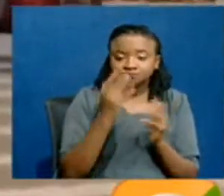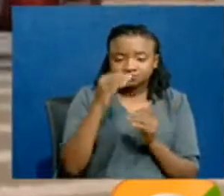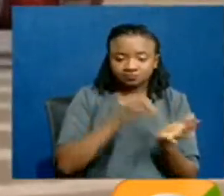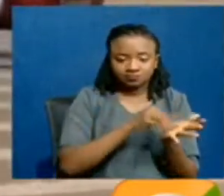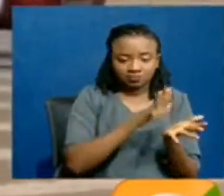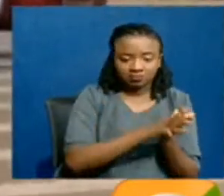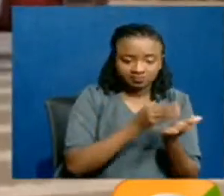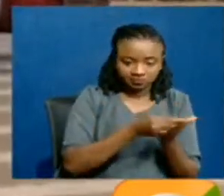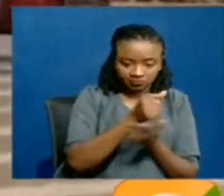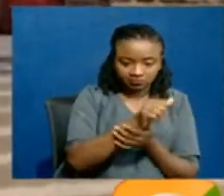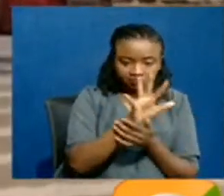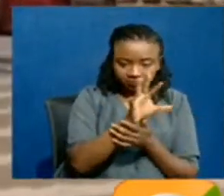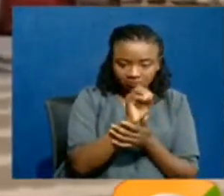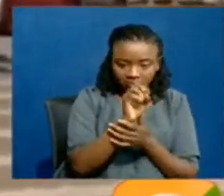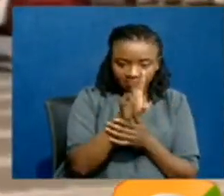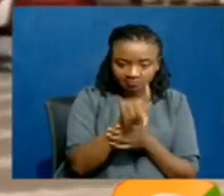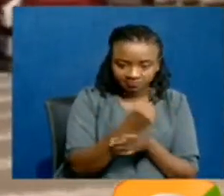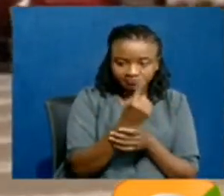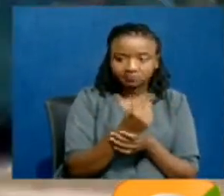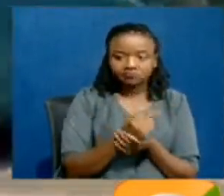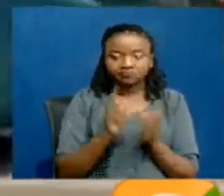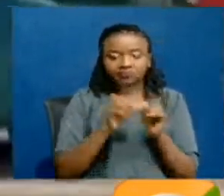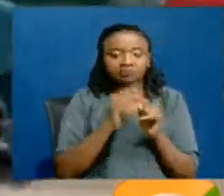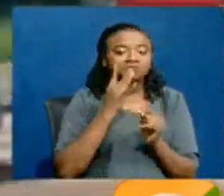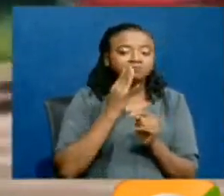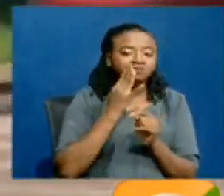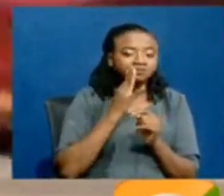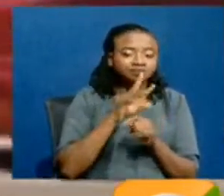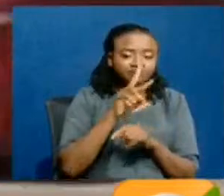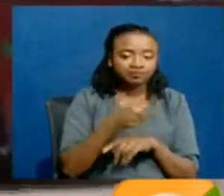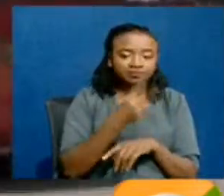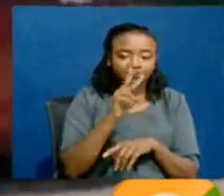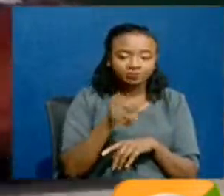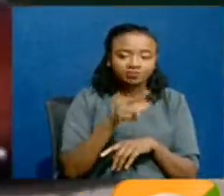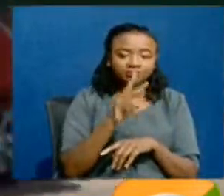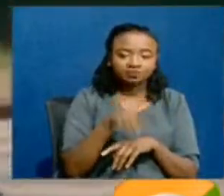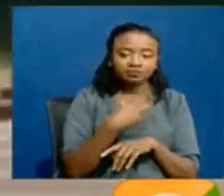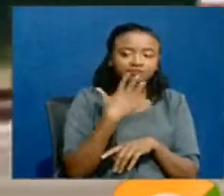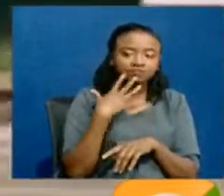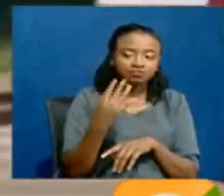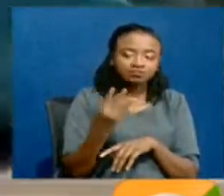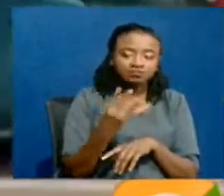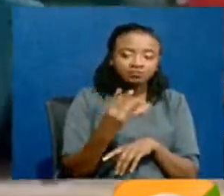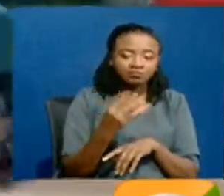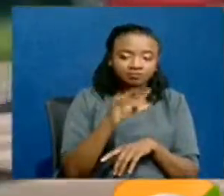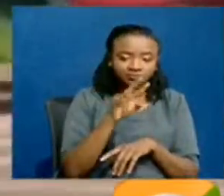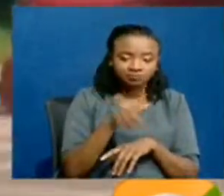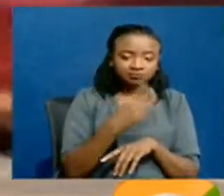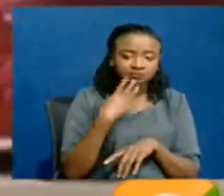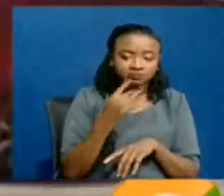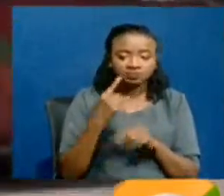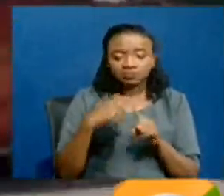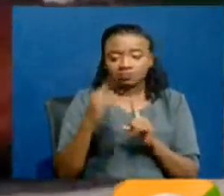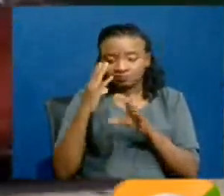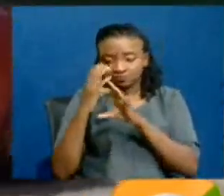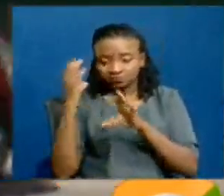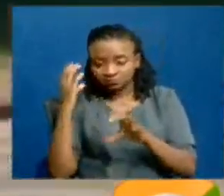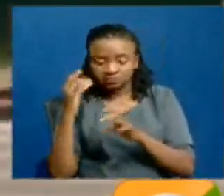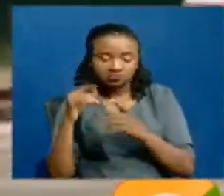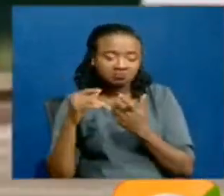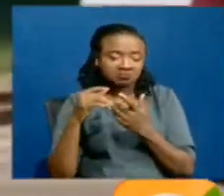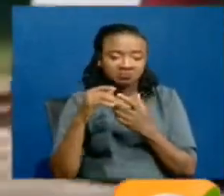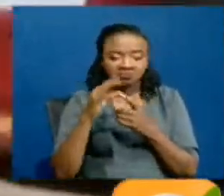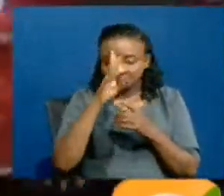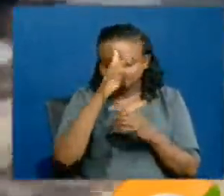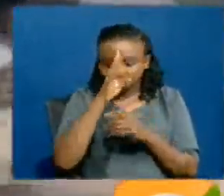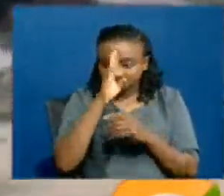of 50,000 shillings and a daily fee of 2,400 shillings, except on Sundays and public holidays.